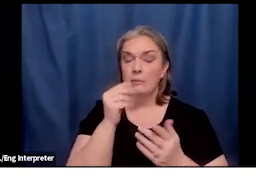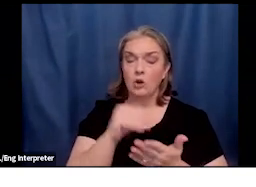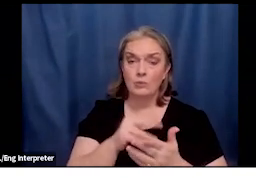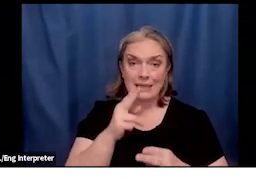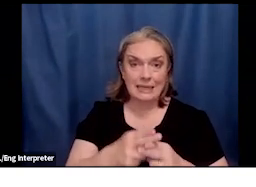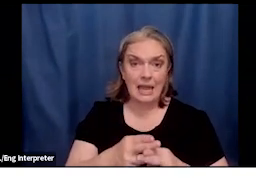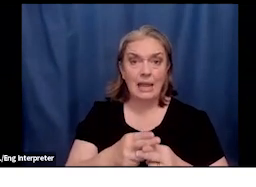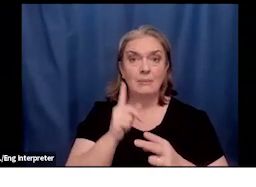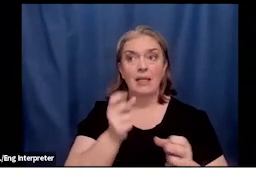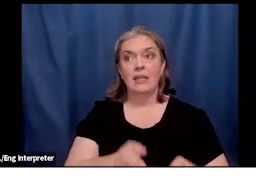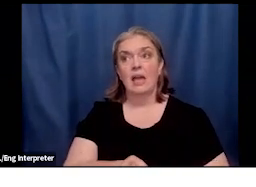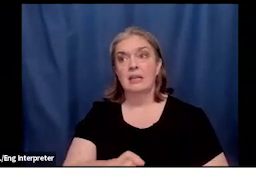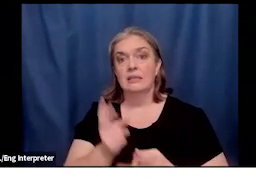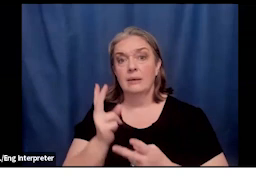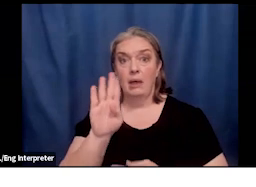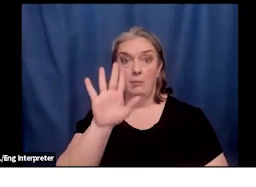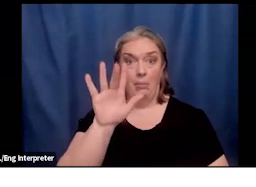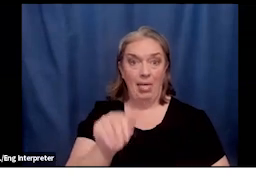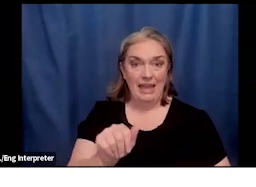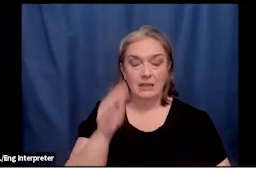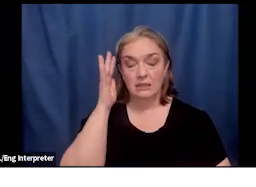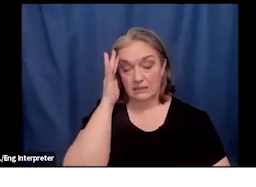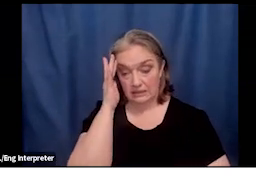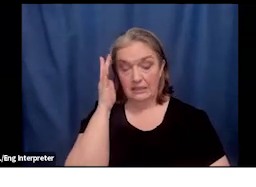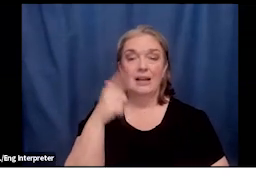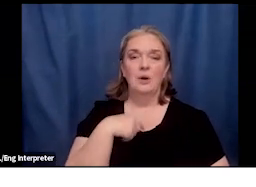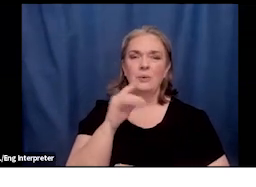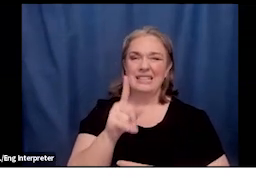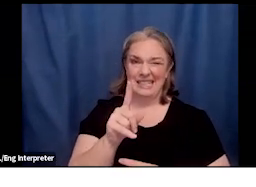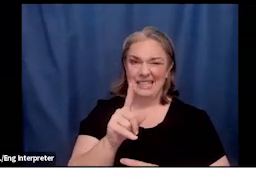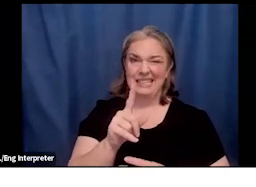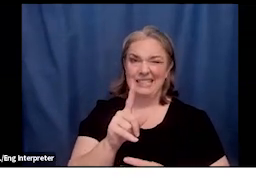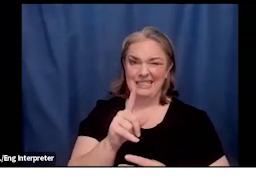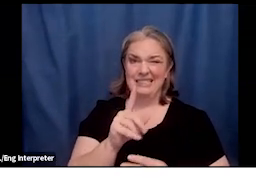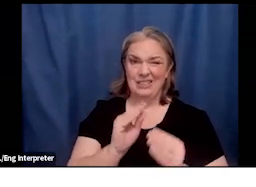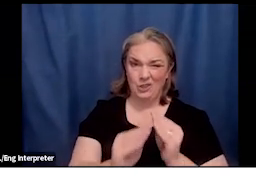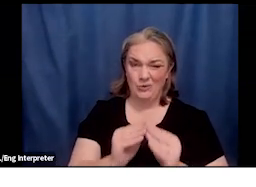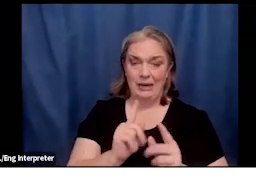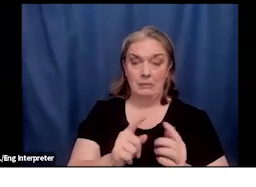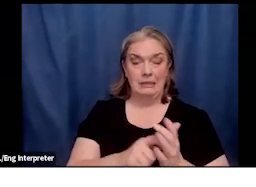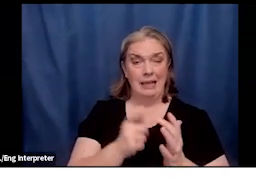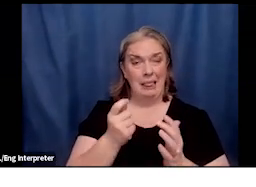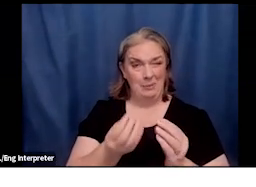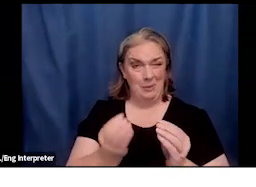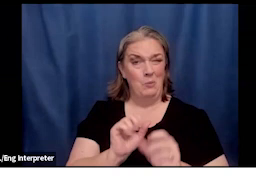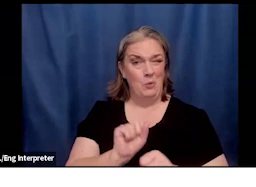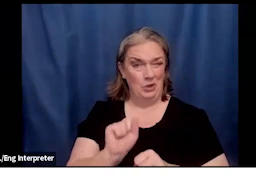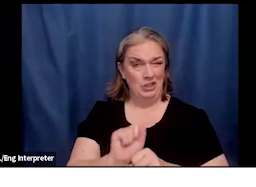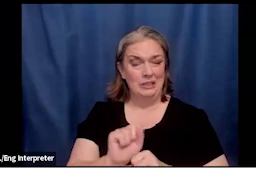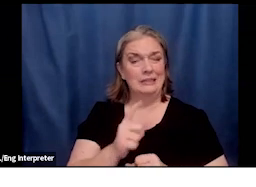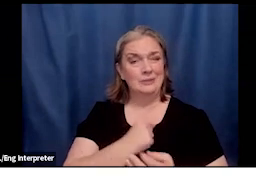submitted a blank document. We were able to correct those, but it takes a couple extra steps. So I would recommend renaming your